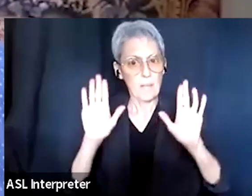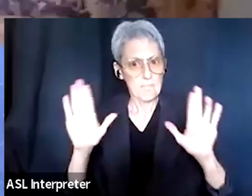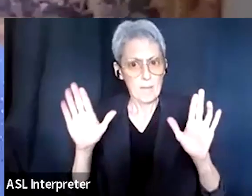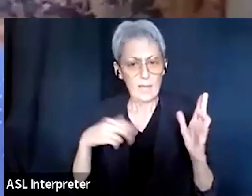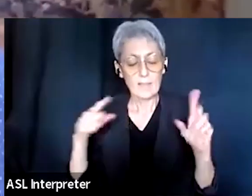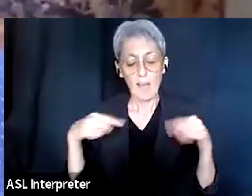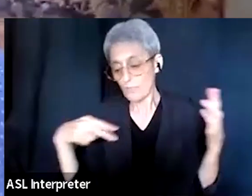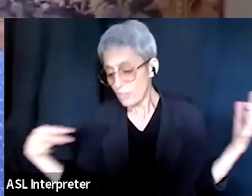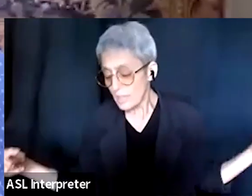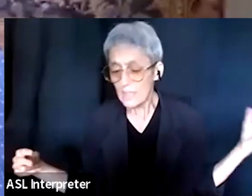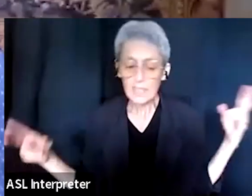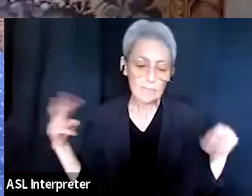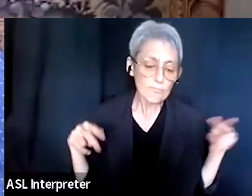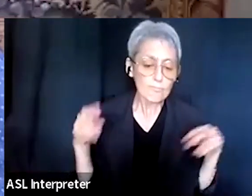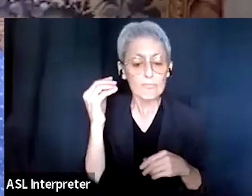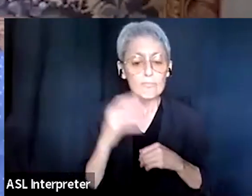and it